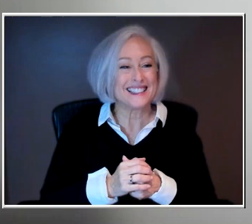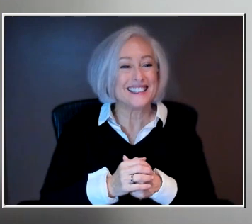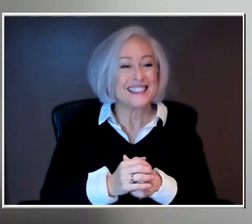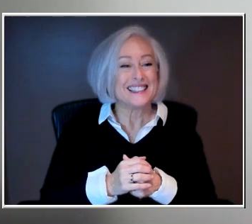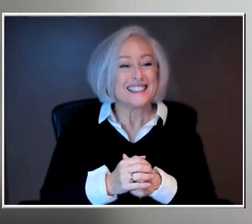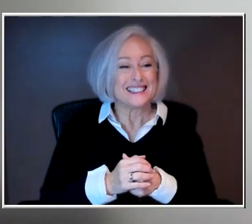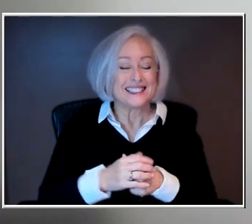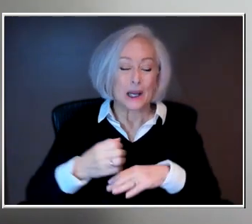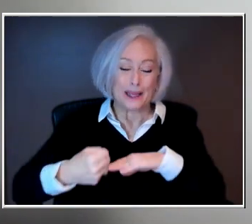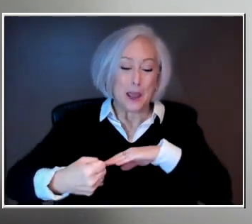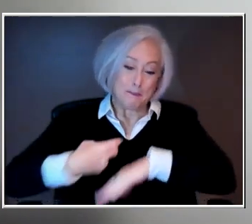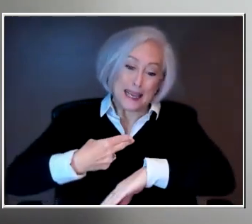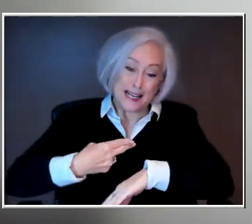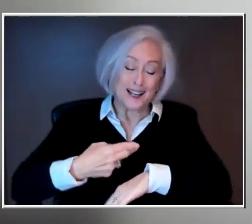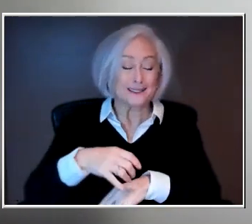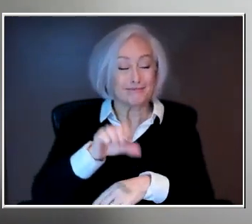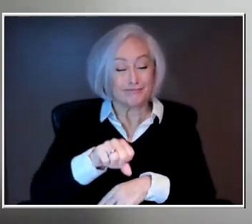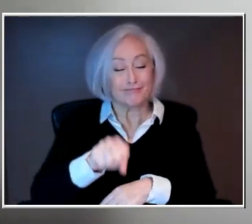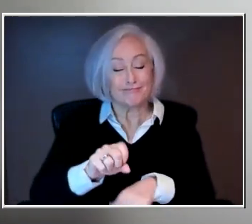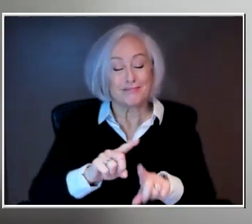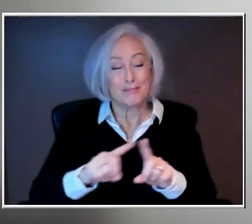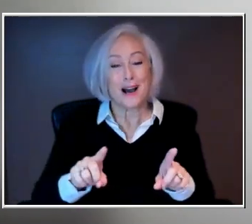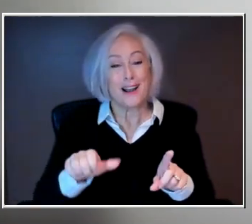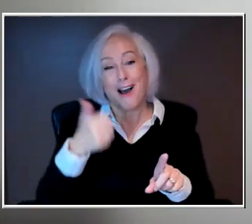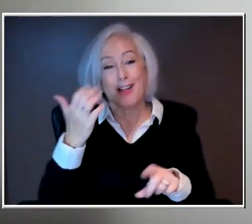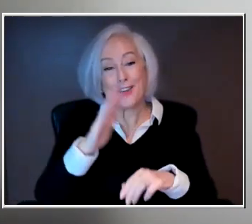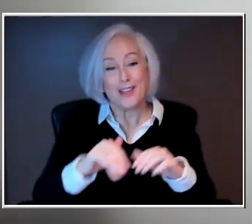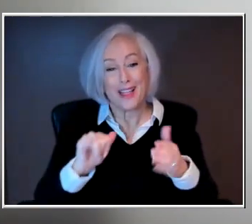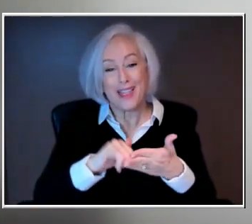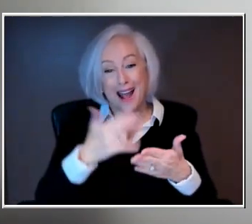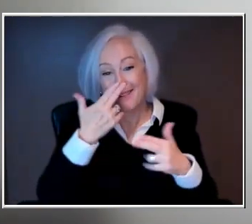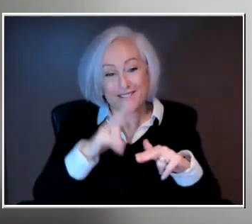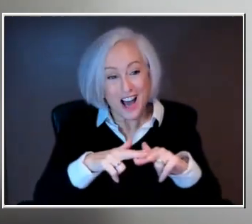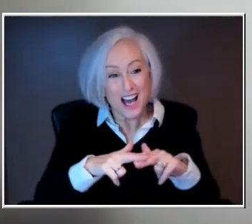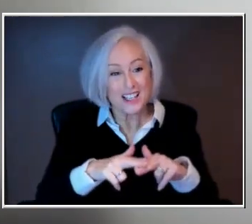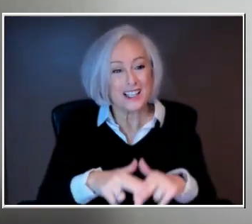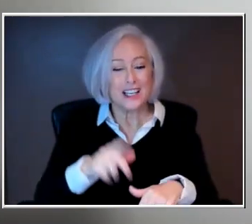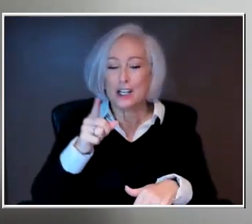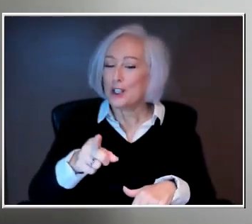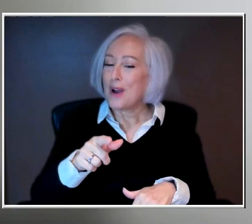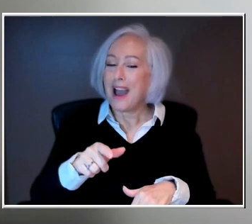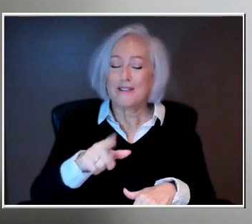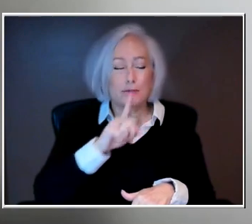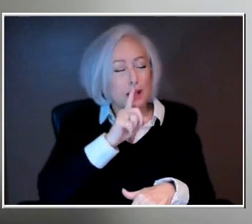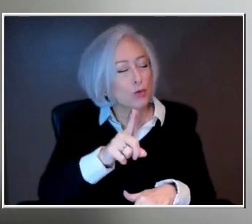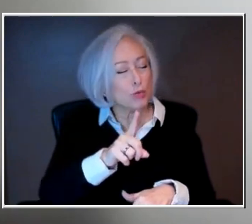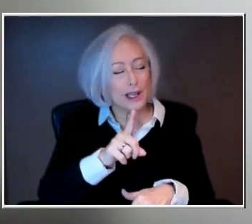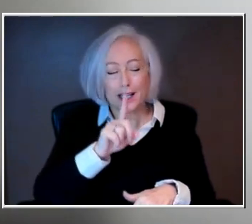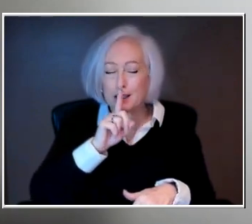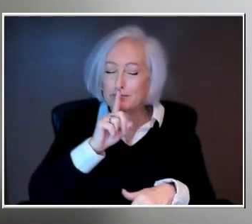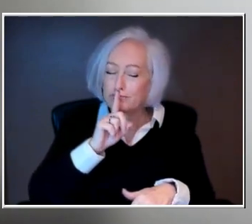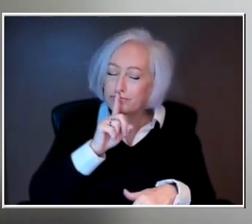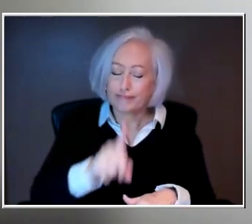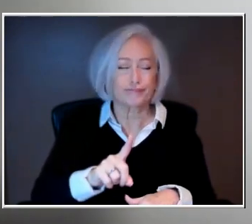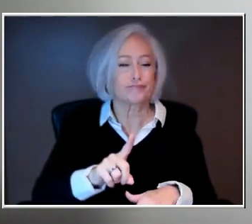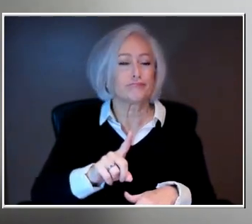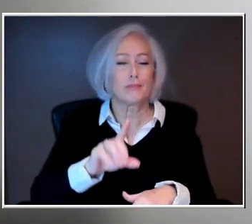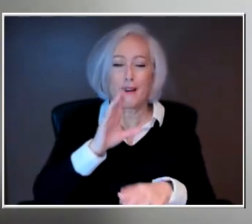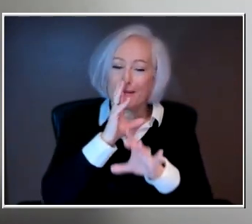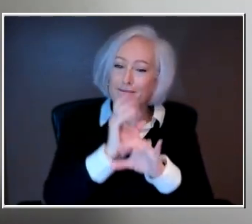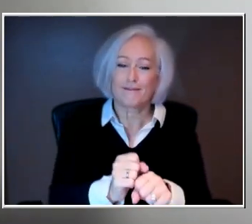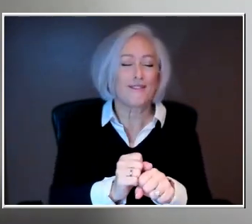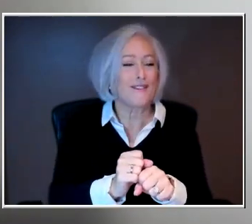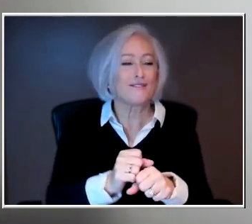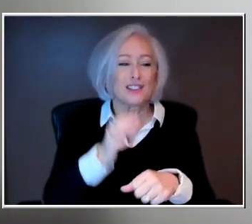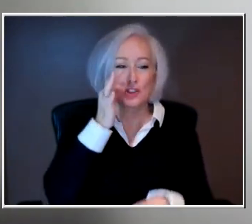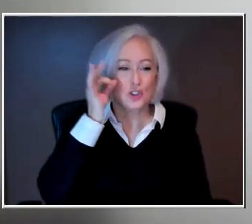fun. No, I think you got to be a true fan and you got to enjoy football. But